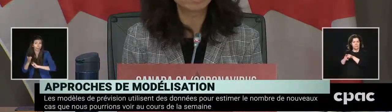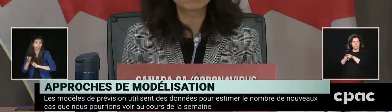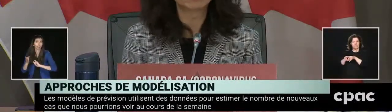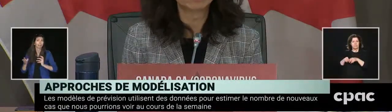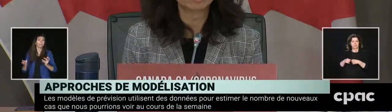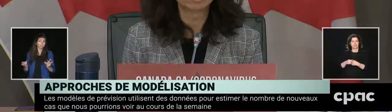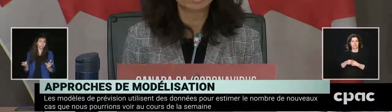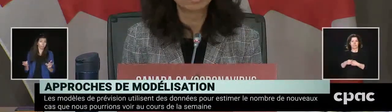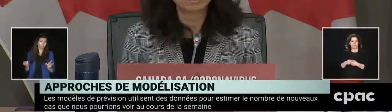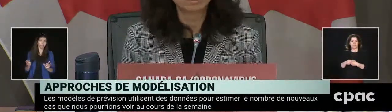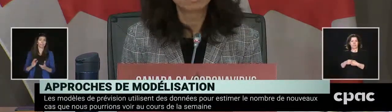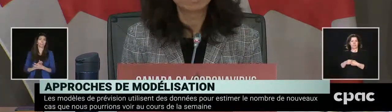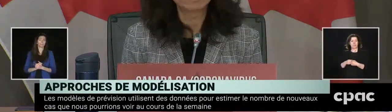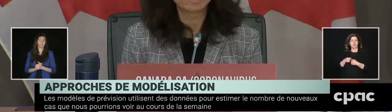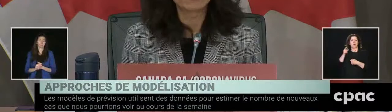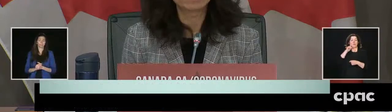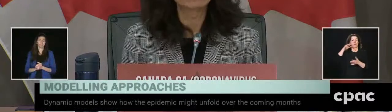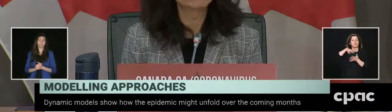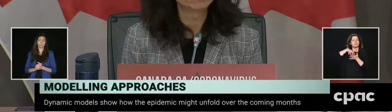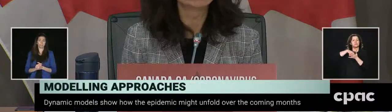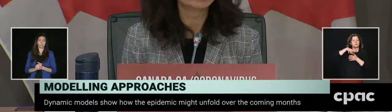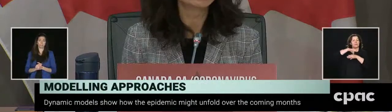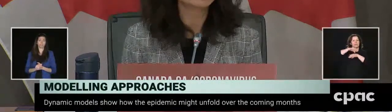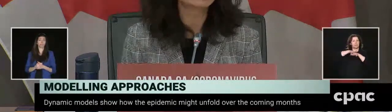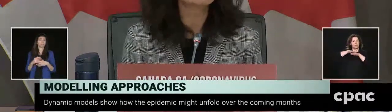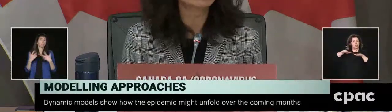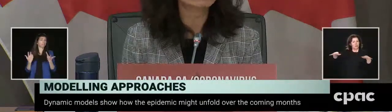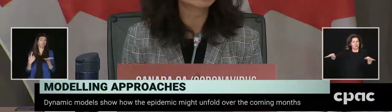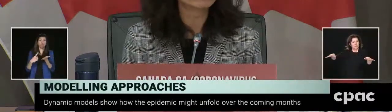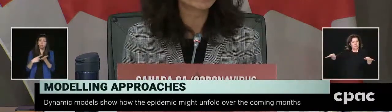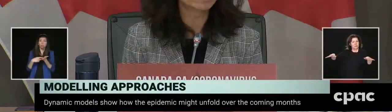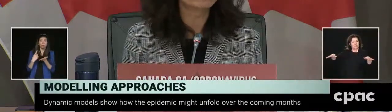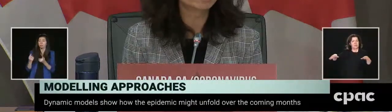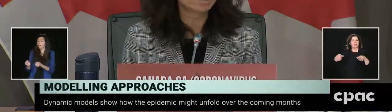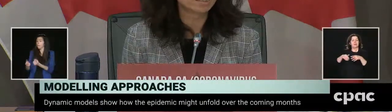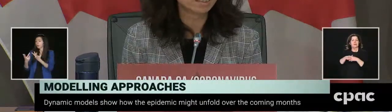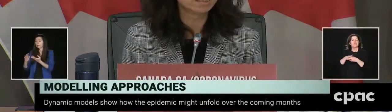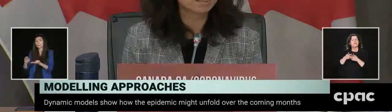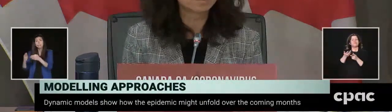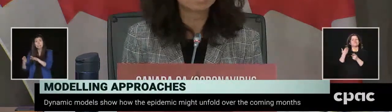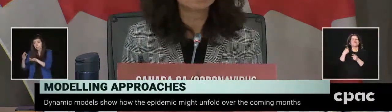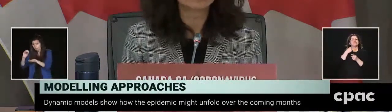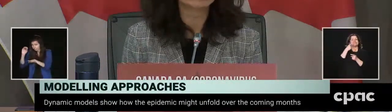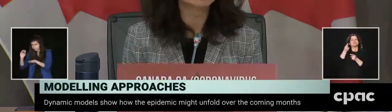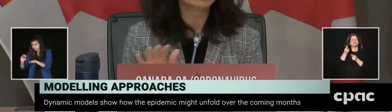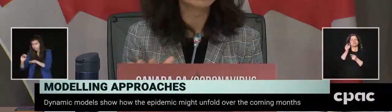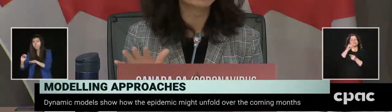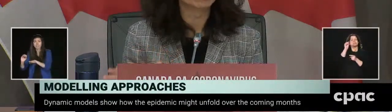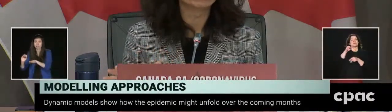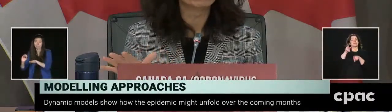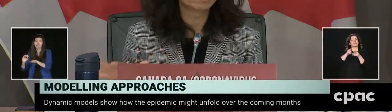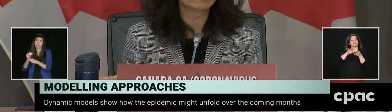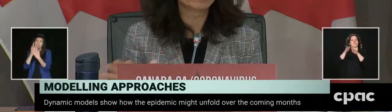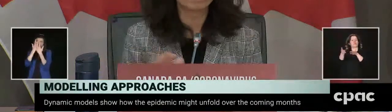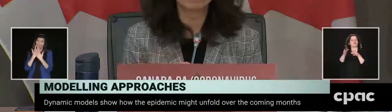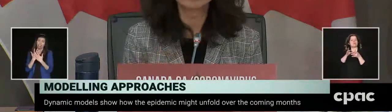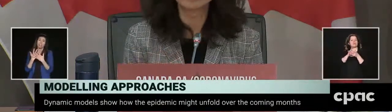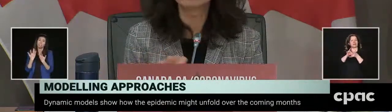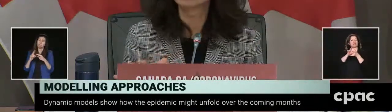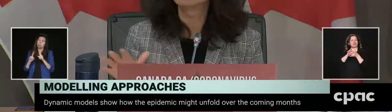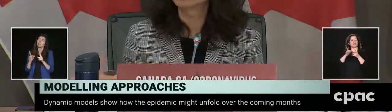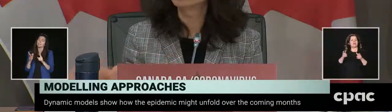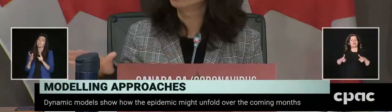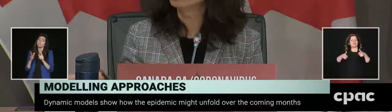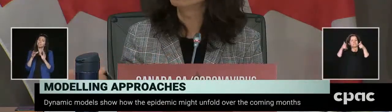a great proportion of our deaths, unfortunately, are linked to long-term care facilities. So understanding what those deaths